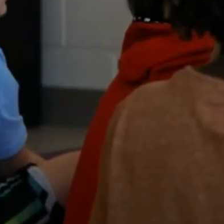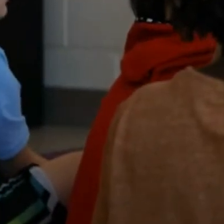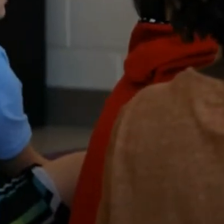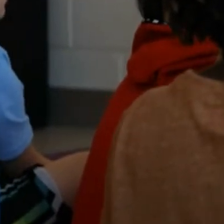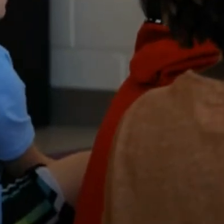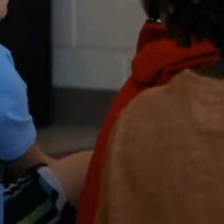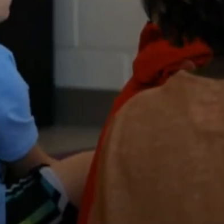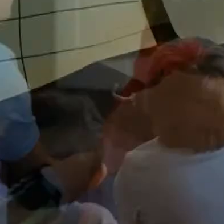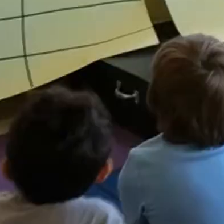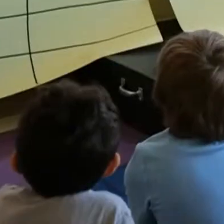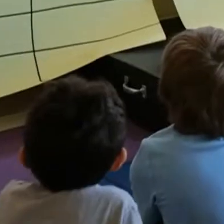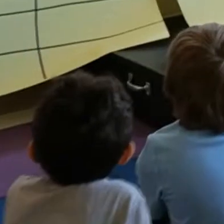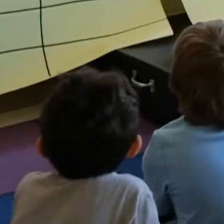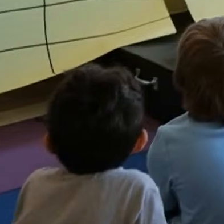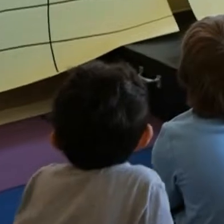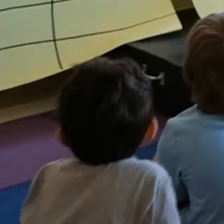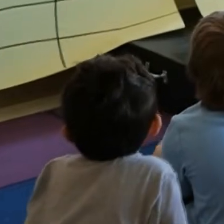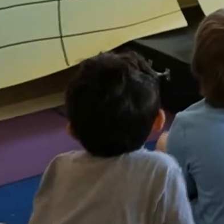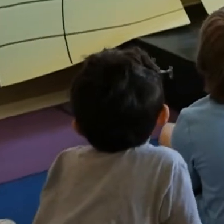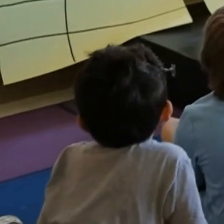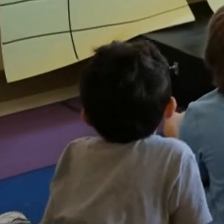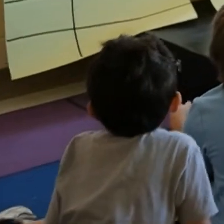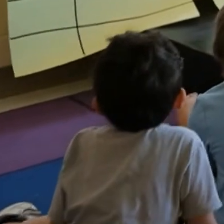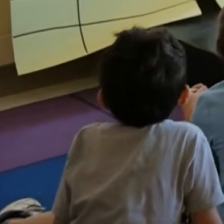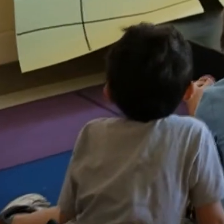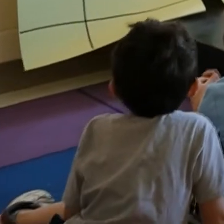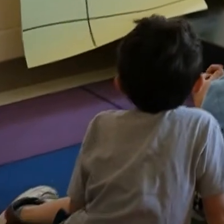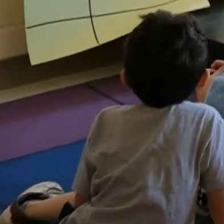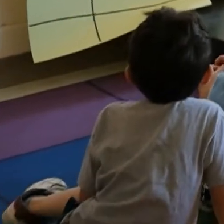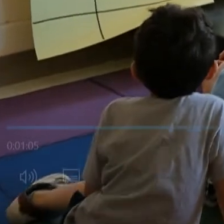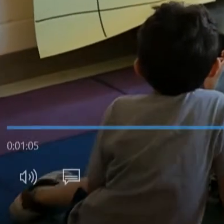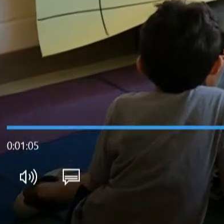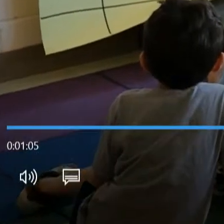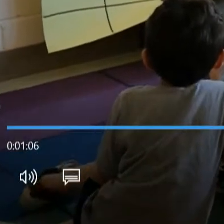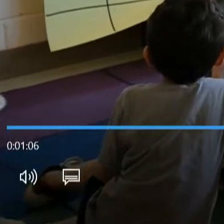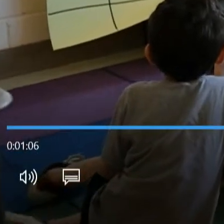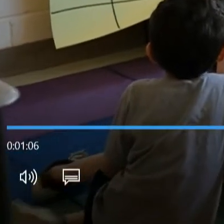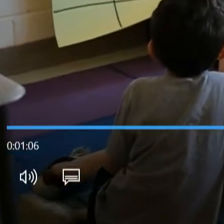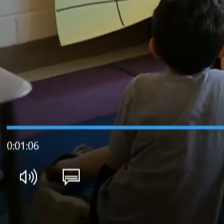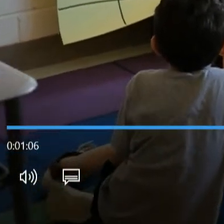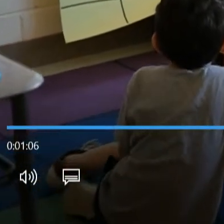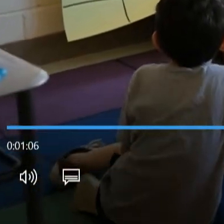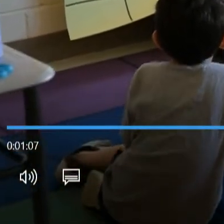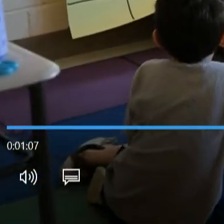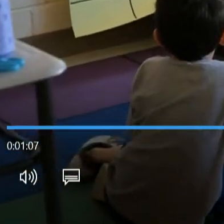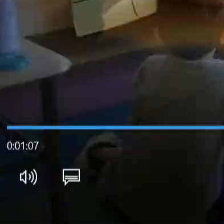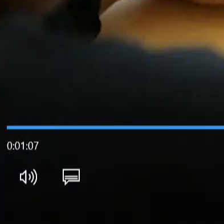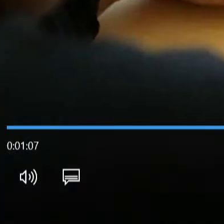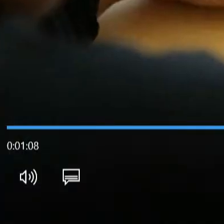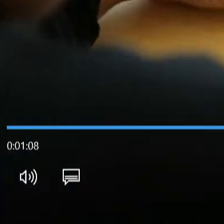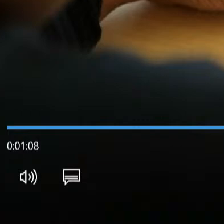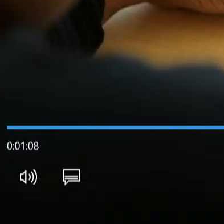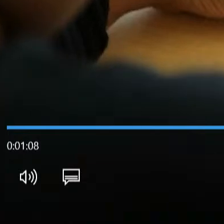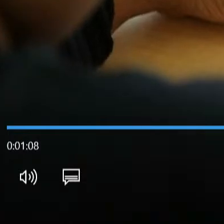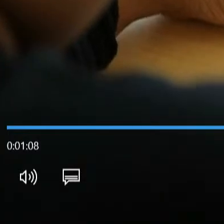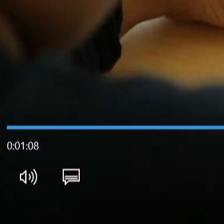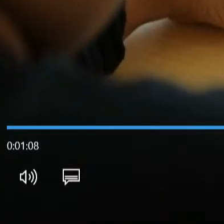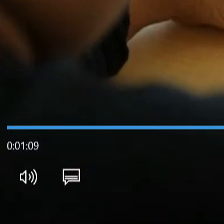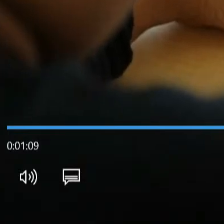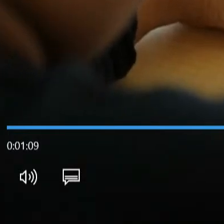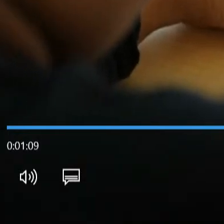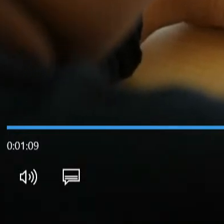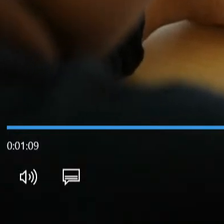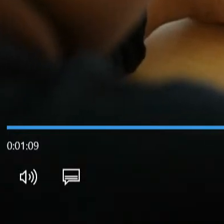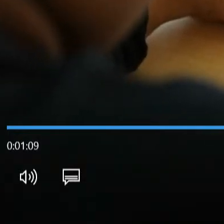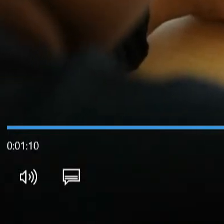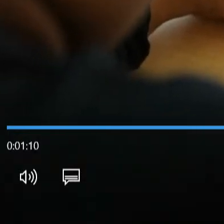change those factors in order to get to see the behavior that we want to see happen to happen. I started at Marshall Street. I worked